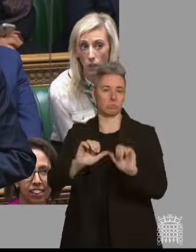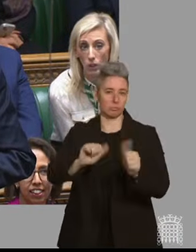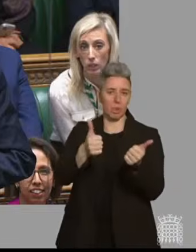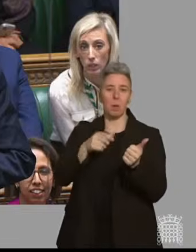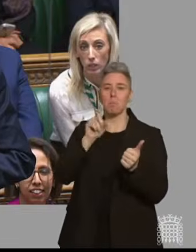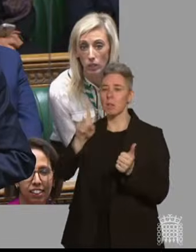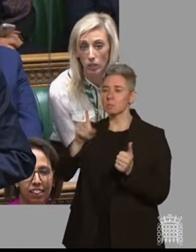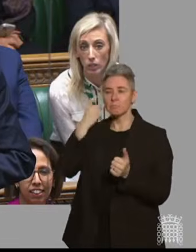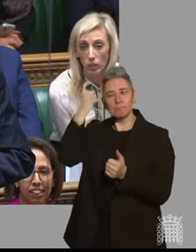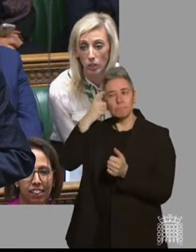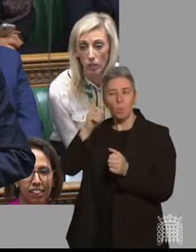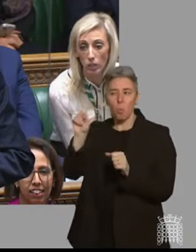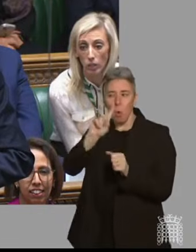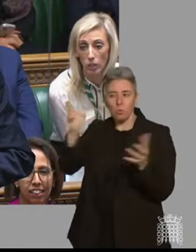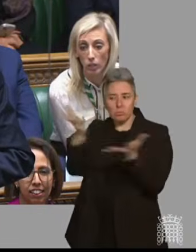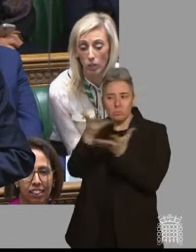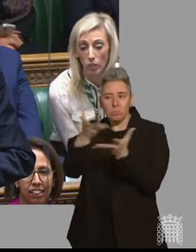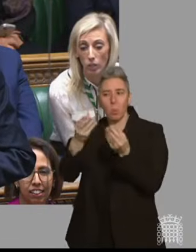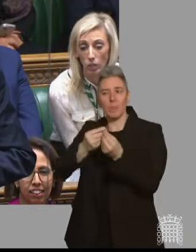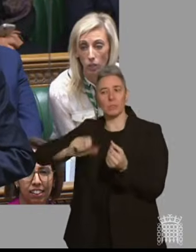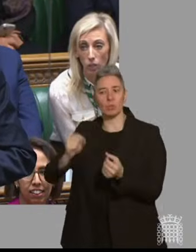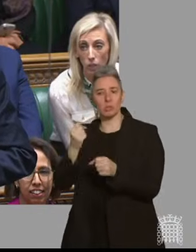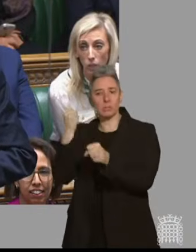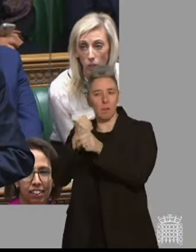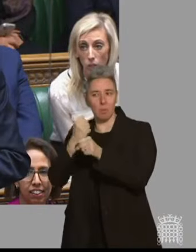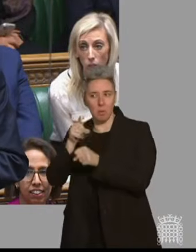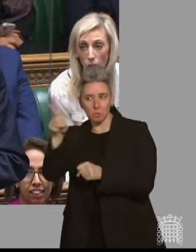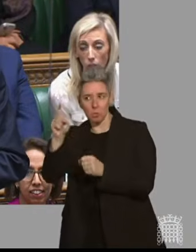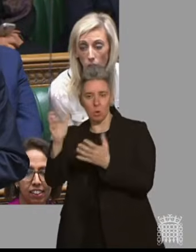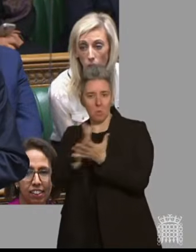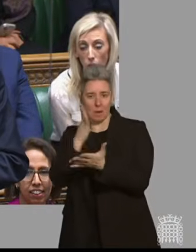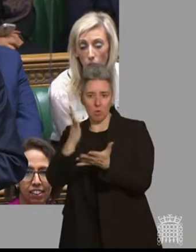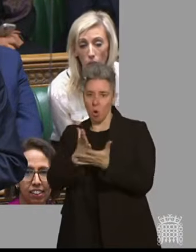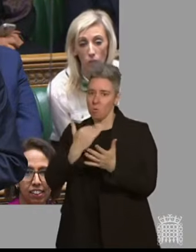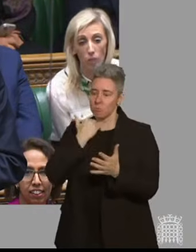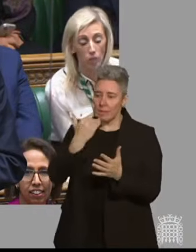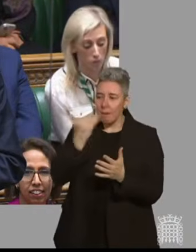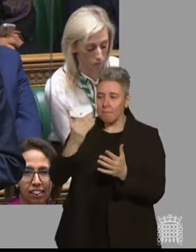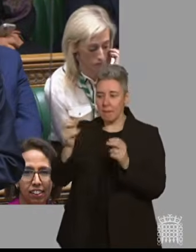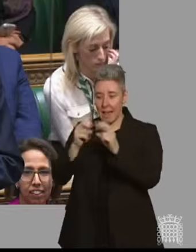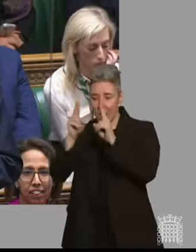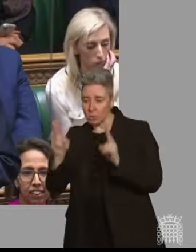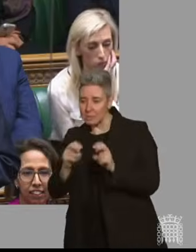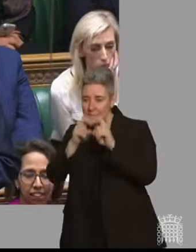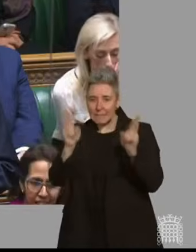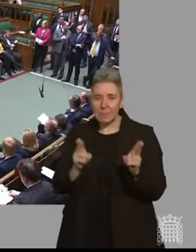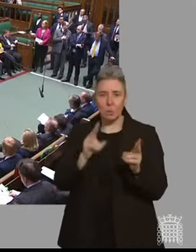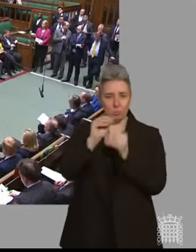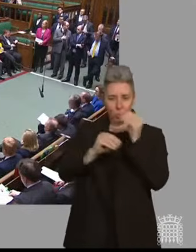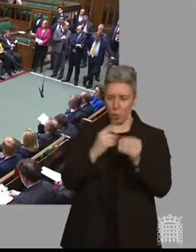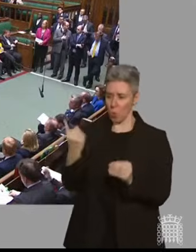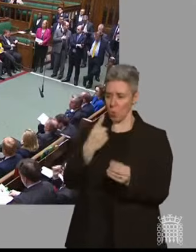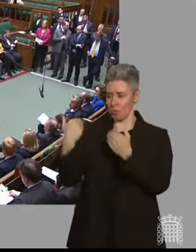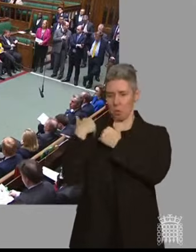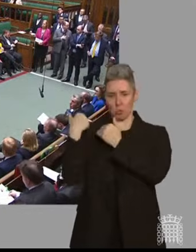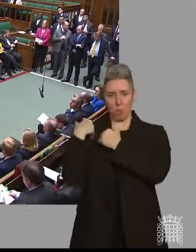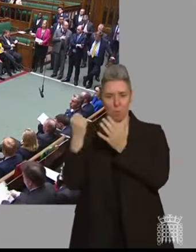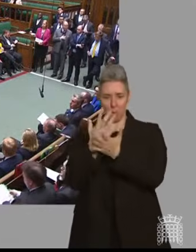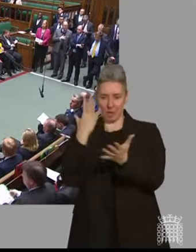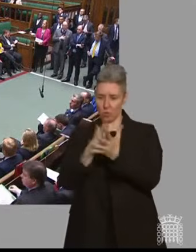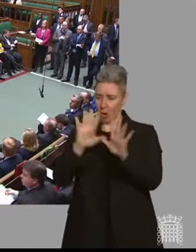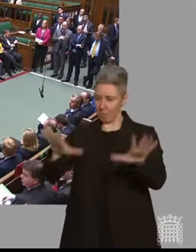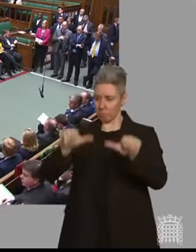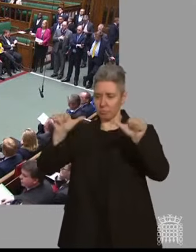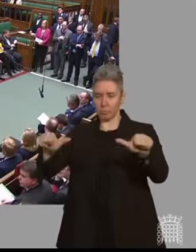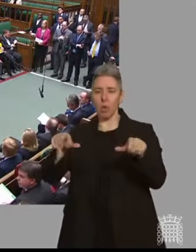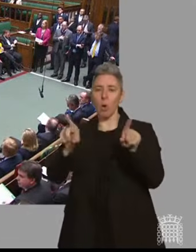the influx of workers who we hope will contribute to our dream of the fabrication of offshore renewable structures. Well, I welcome